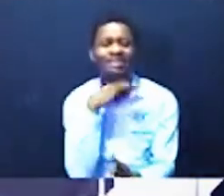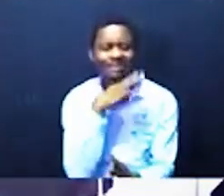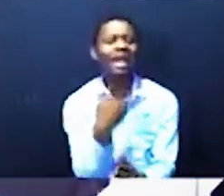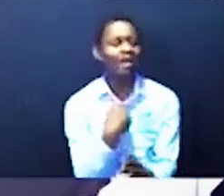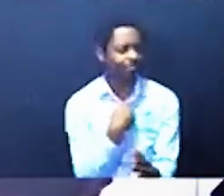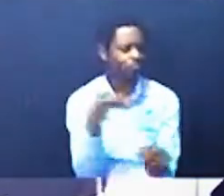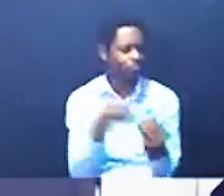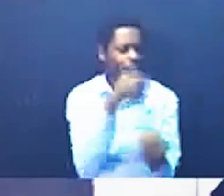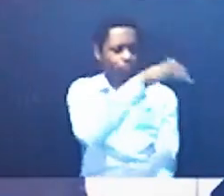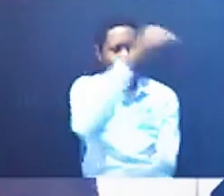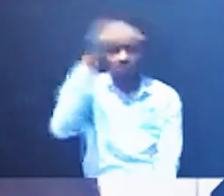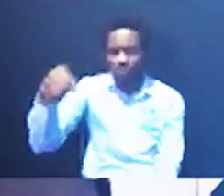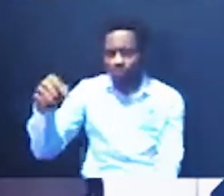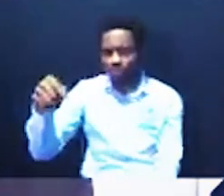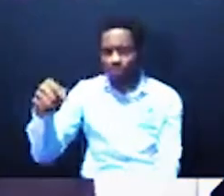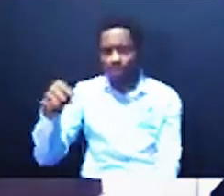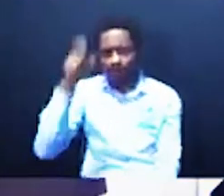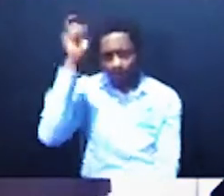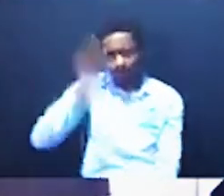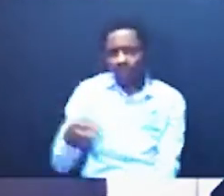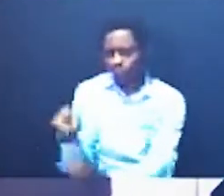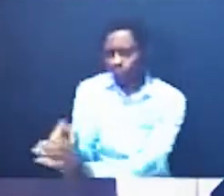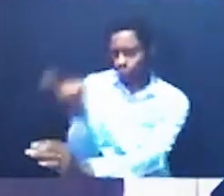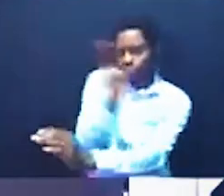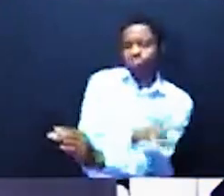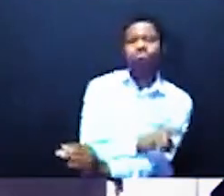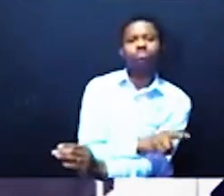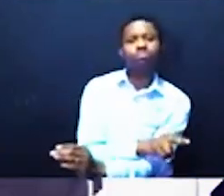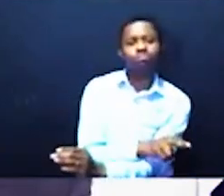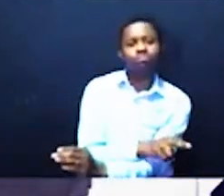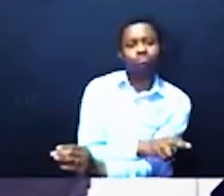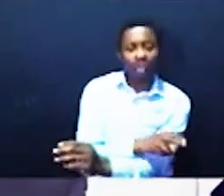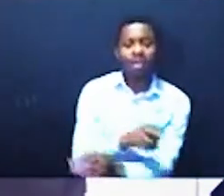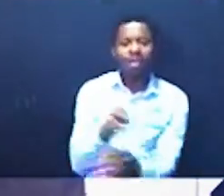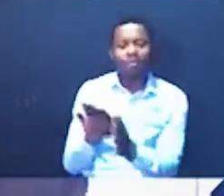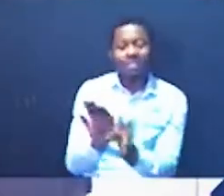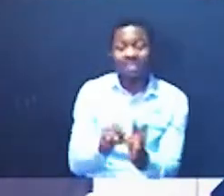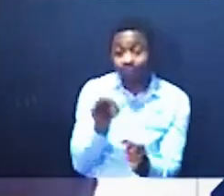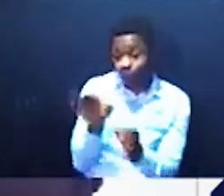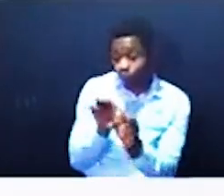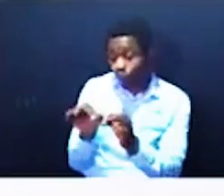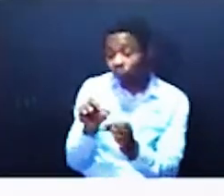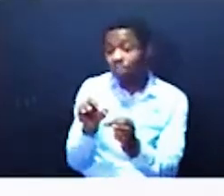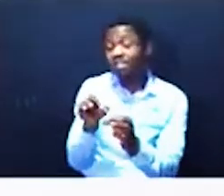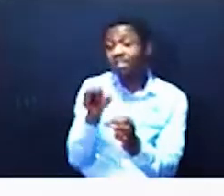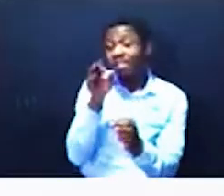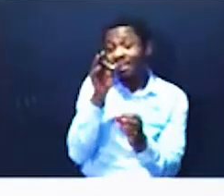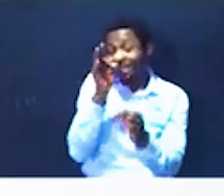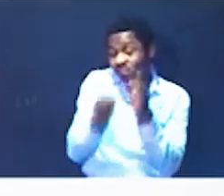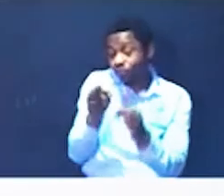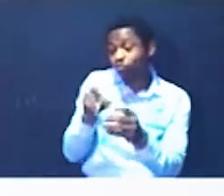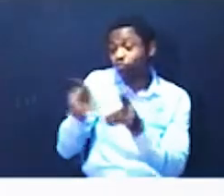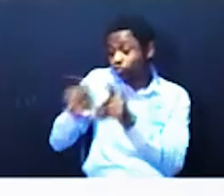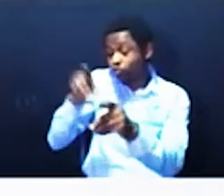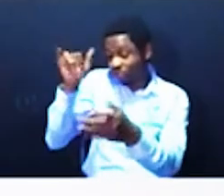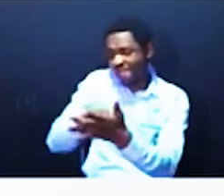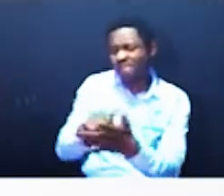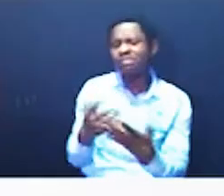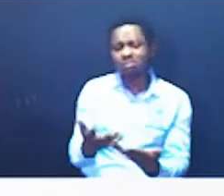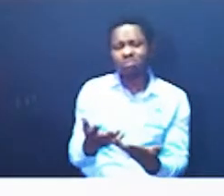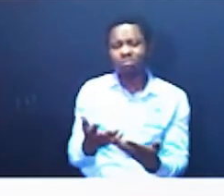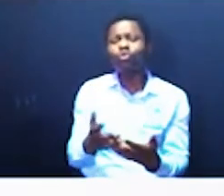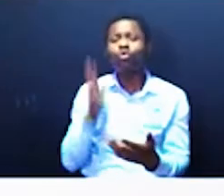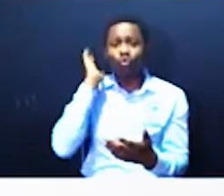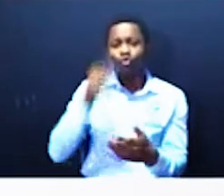the standard. Now, if you do that, the reward is not special honor.